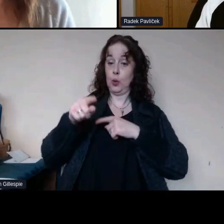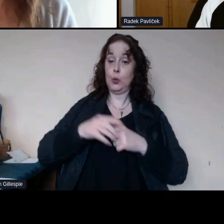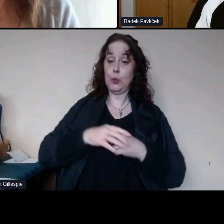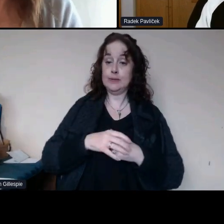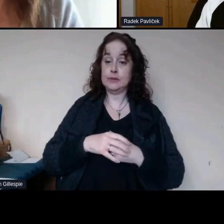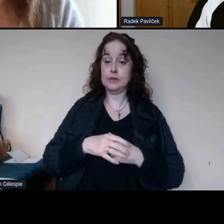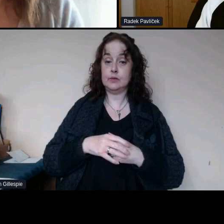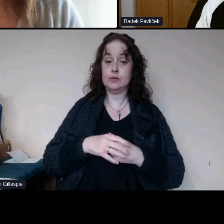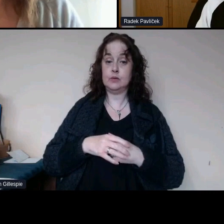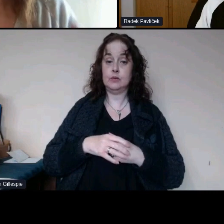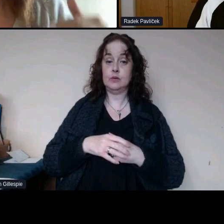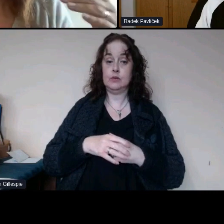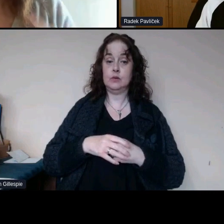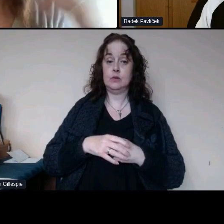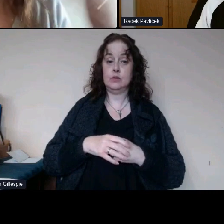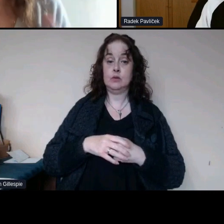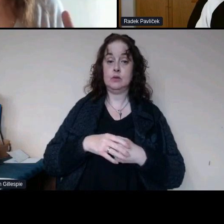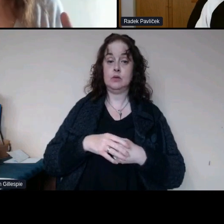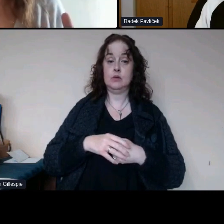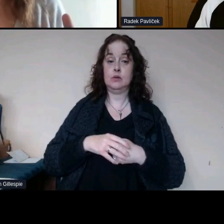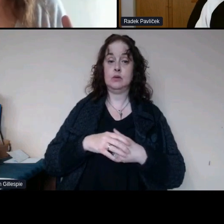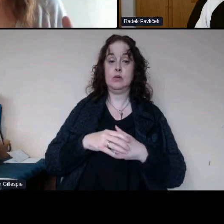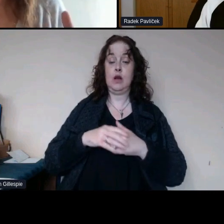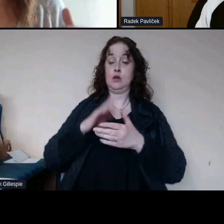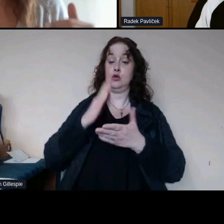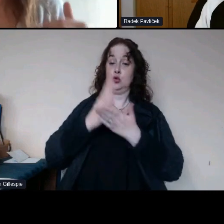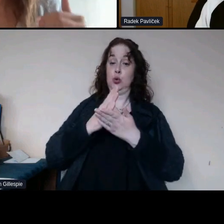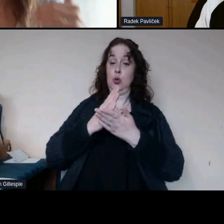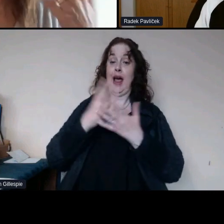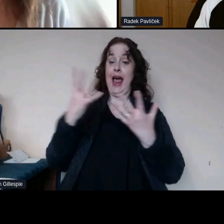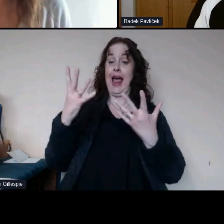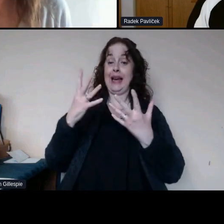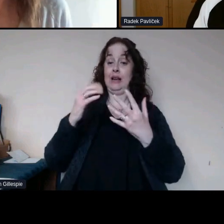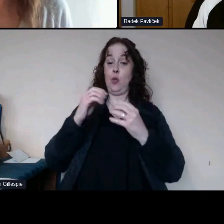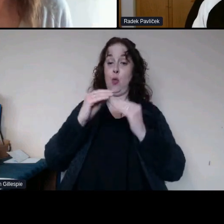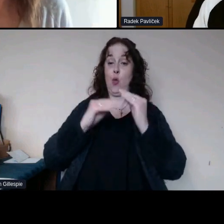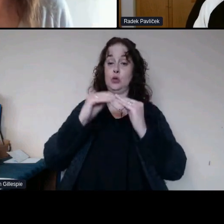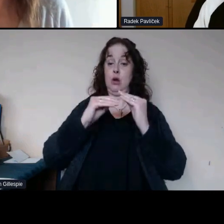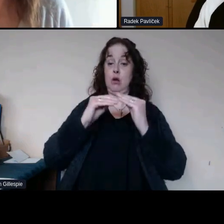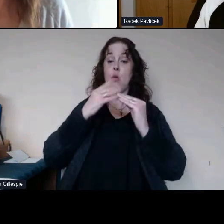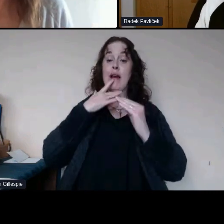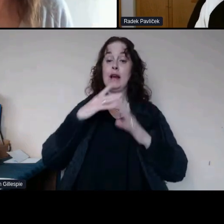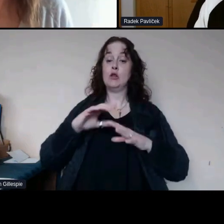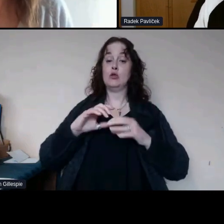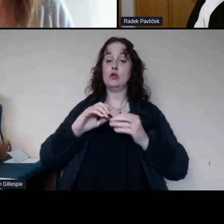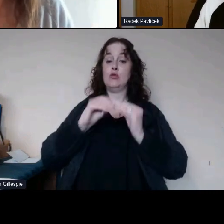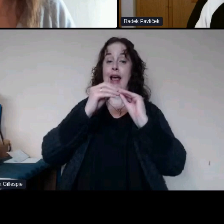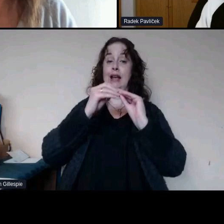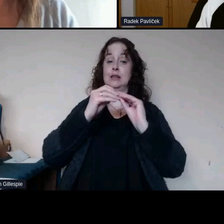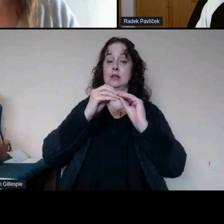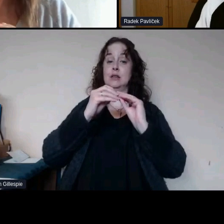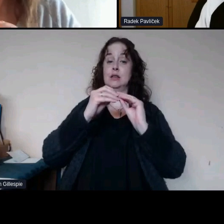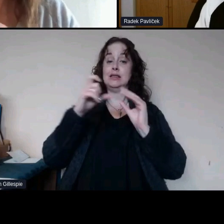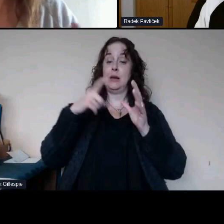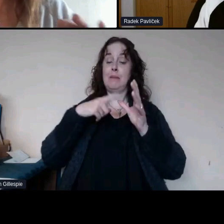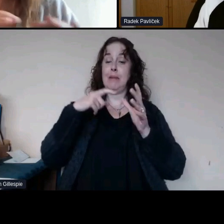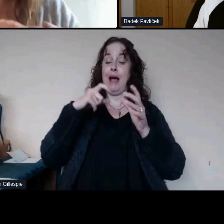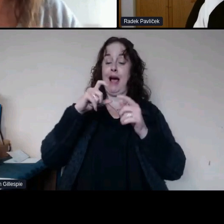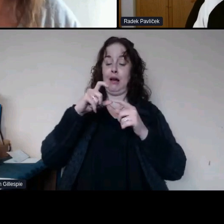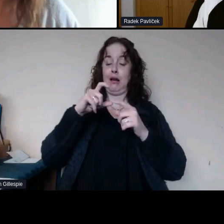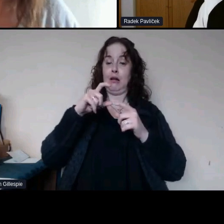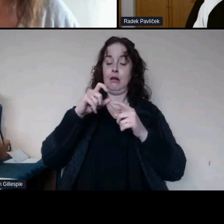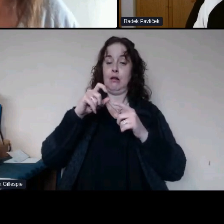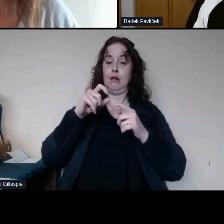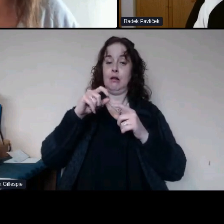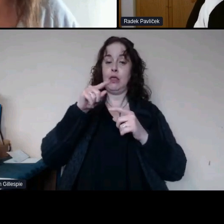Yes, that is true. You can do it in any order you'd like. But when we created the CPAC, the core competencies, our idea was that would be the